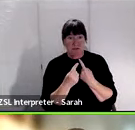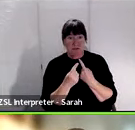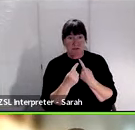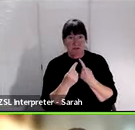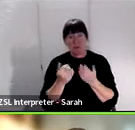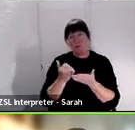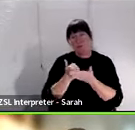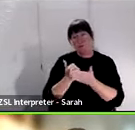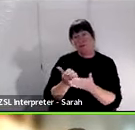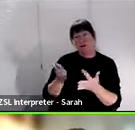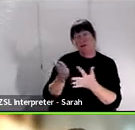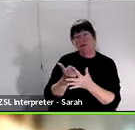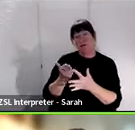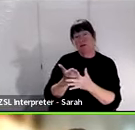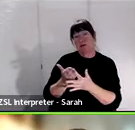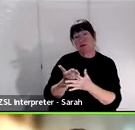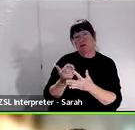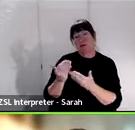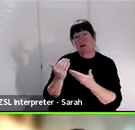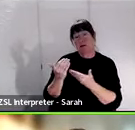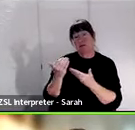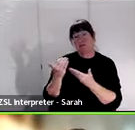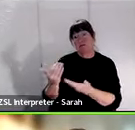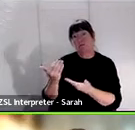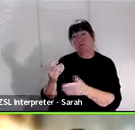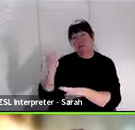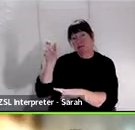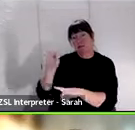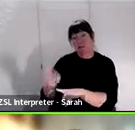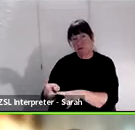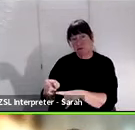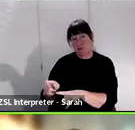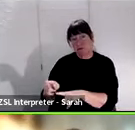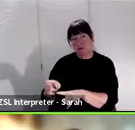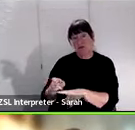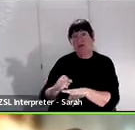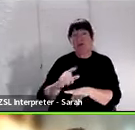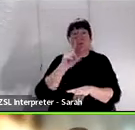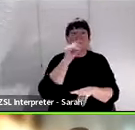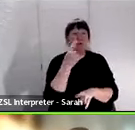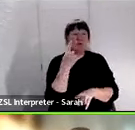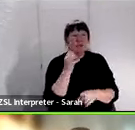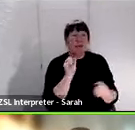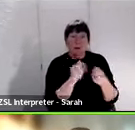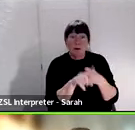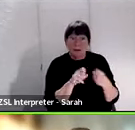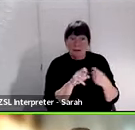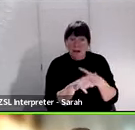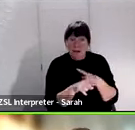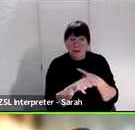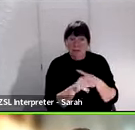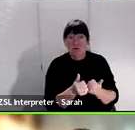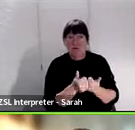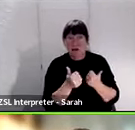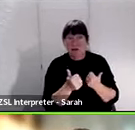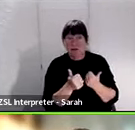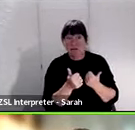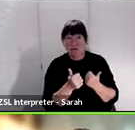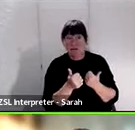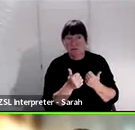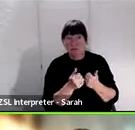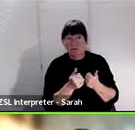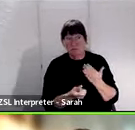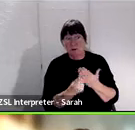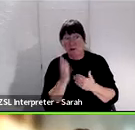submitter later in the day. So if you could look to your emails about that as well. With